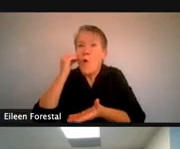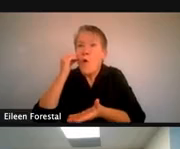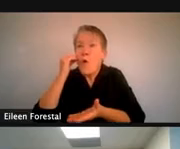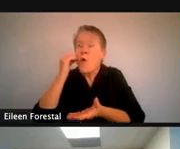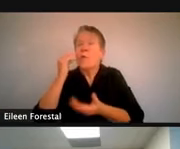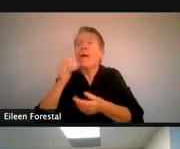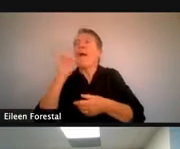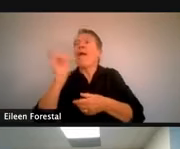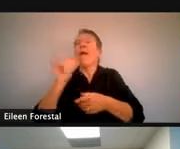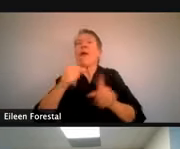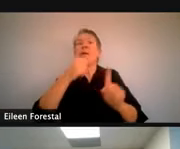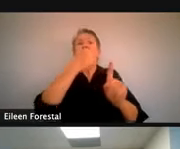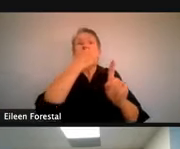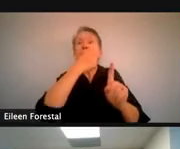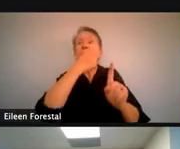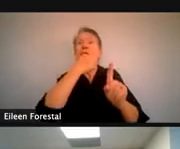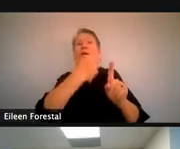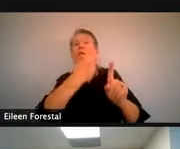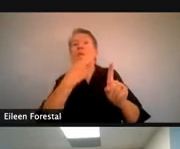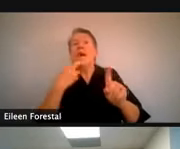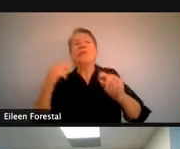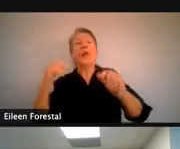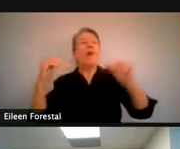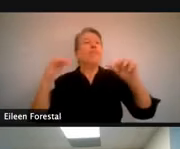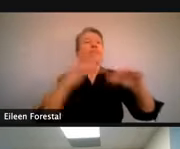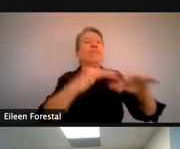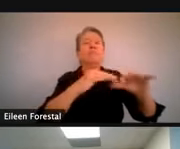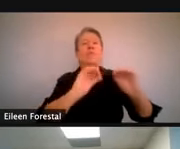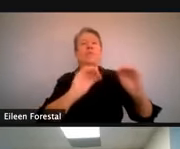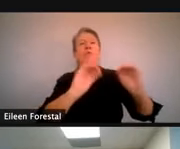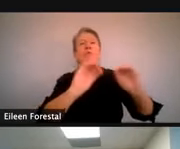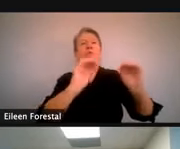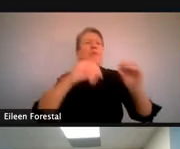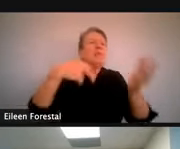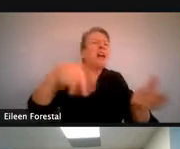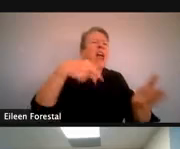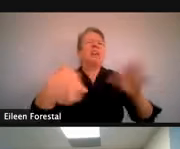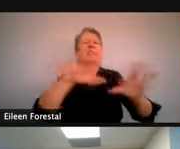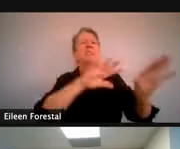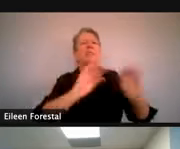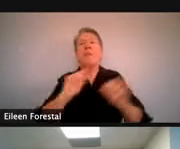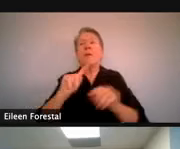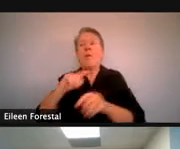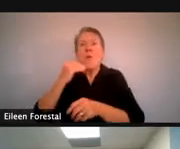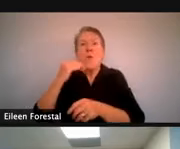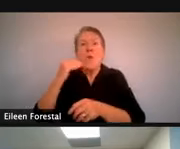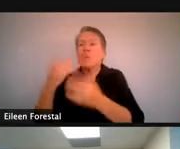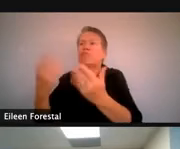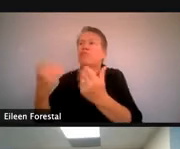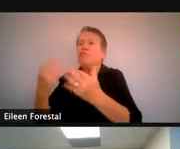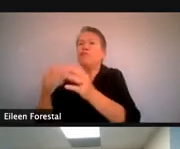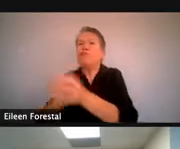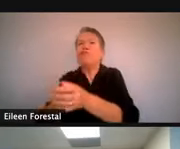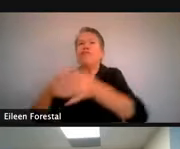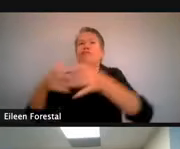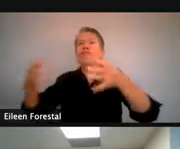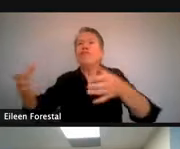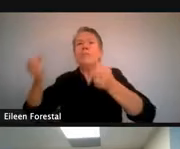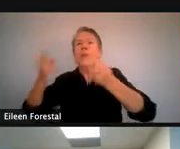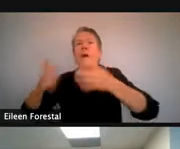restaurant or bar or nightclub. So I really just had asked law enforcement throughout the state to remain